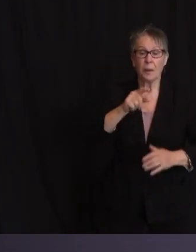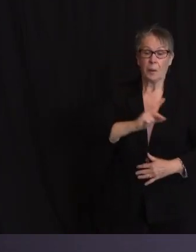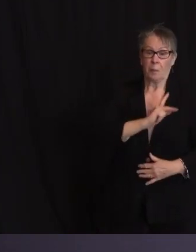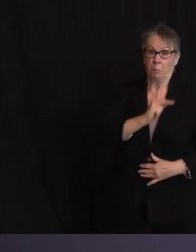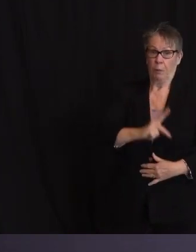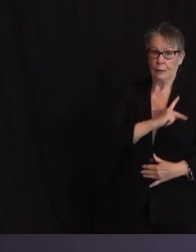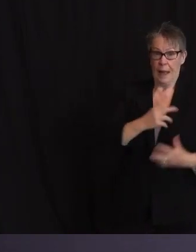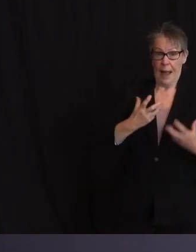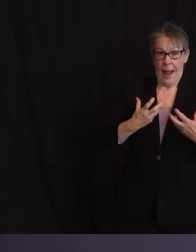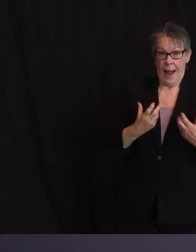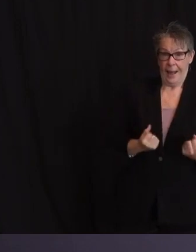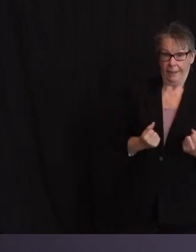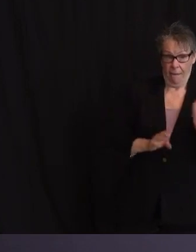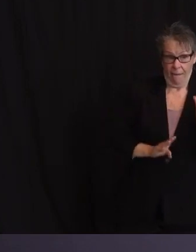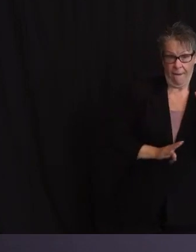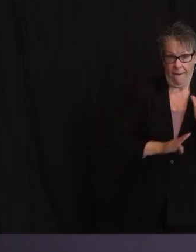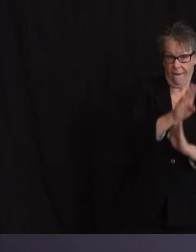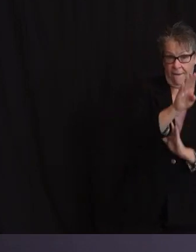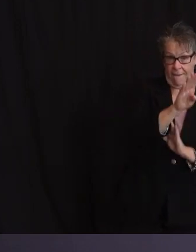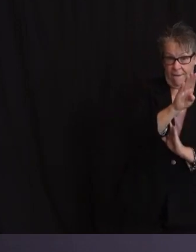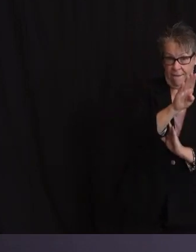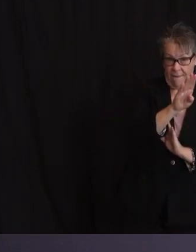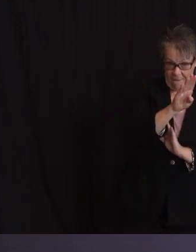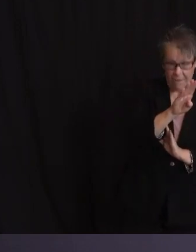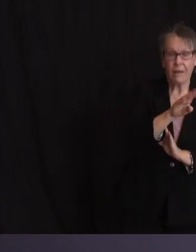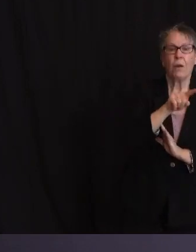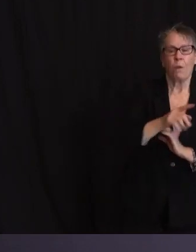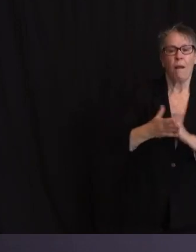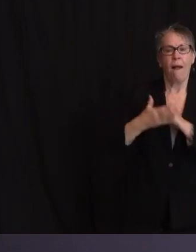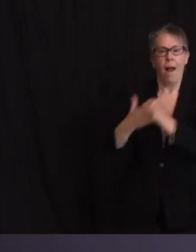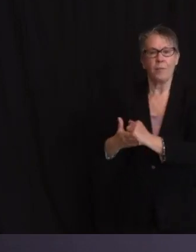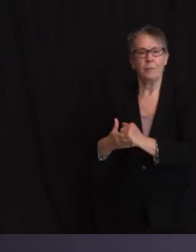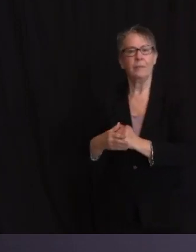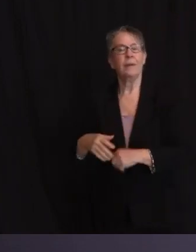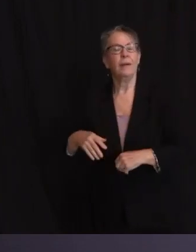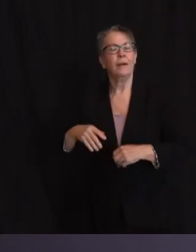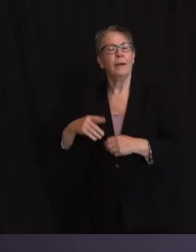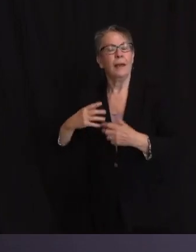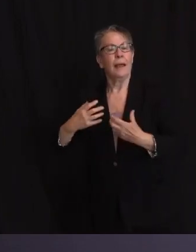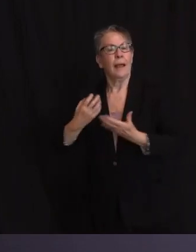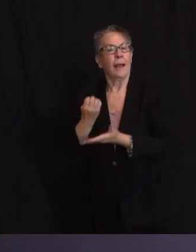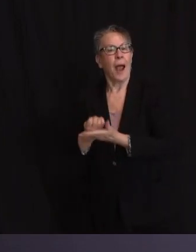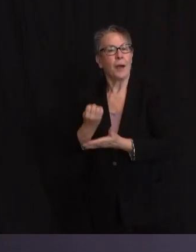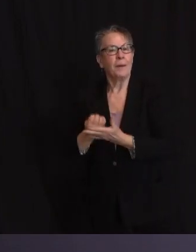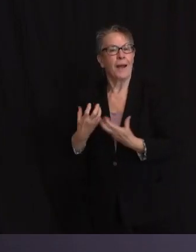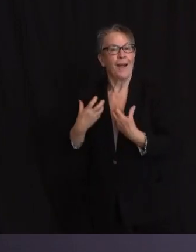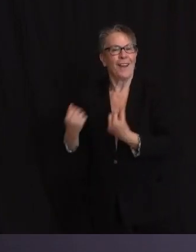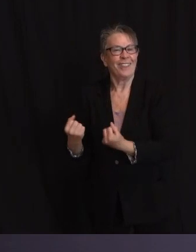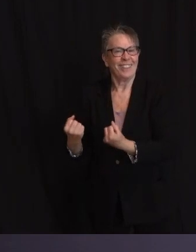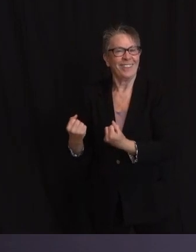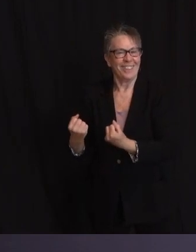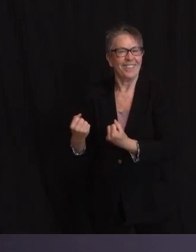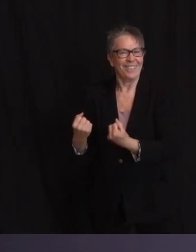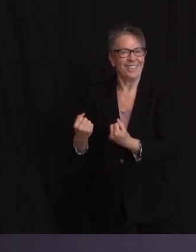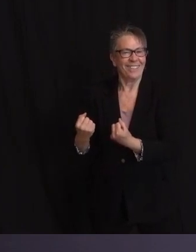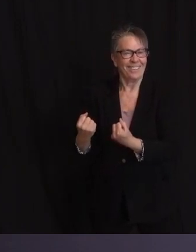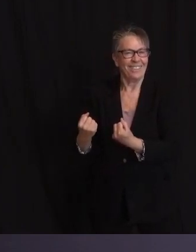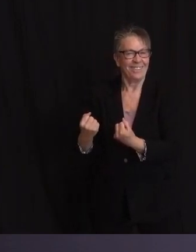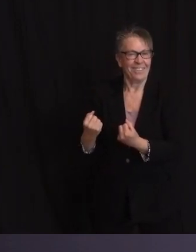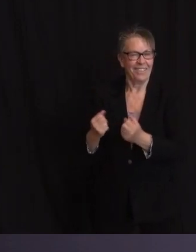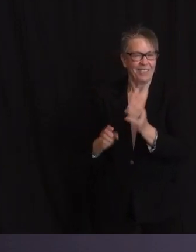And that's our mindset. That's what all of our mindset needs to be. For the members of the press, we'll be together again tomorrow at